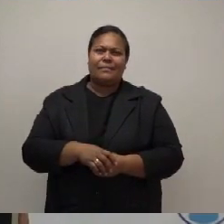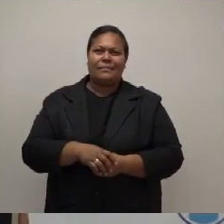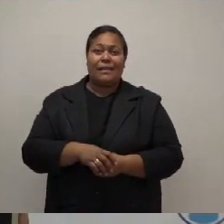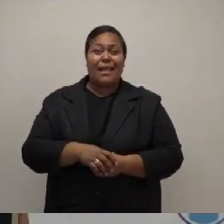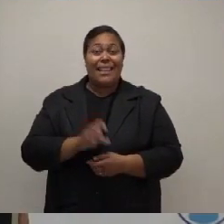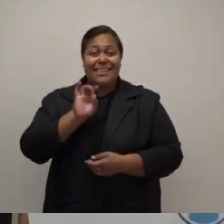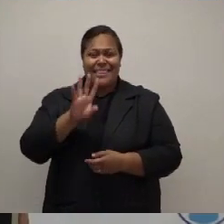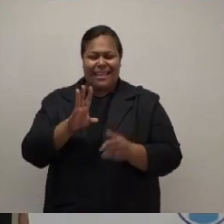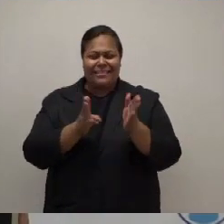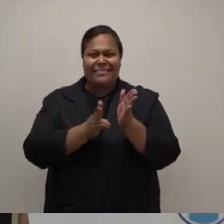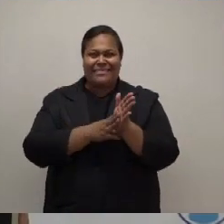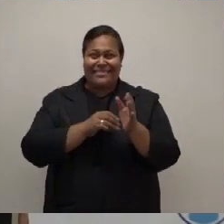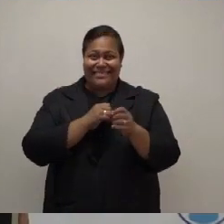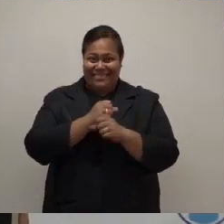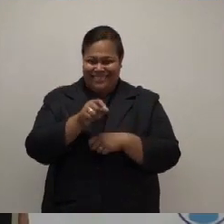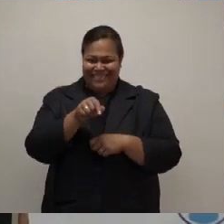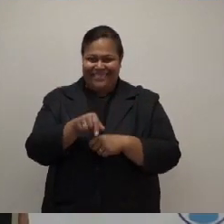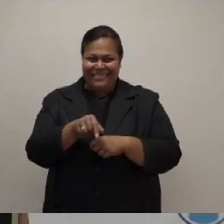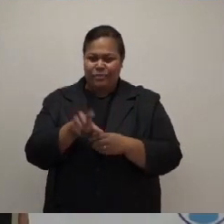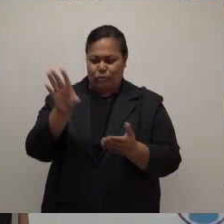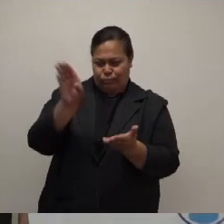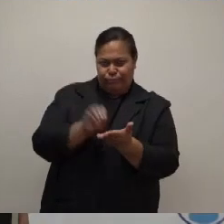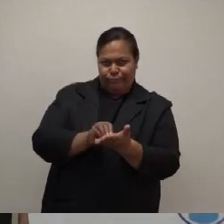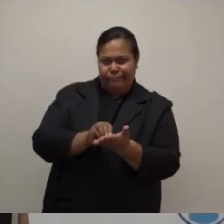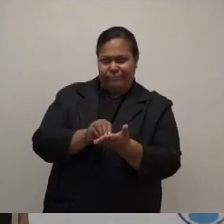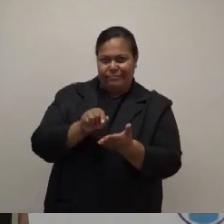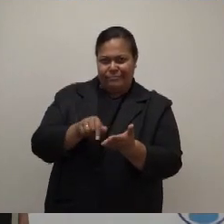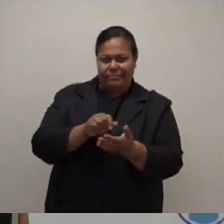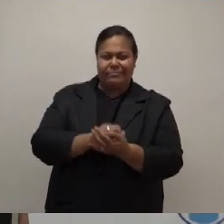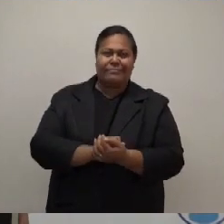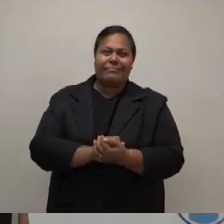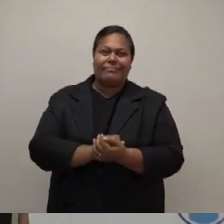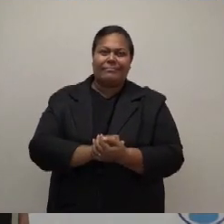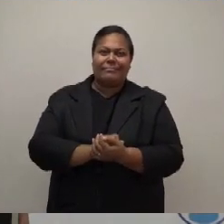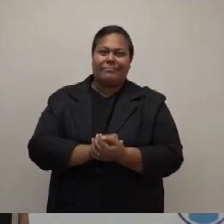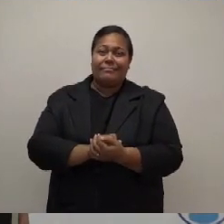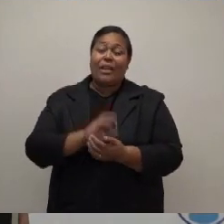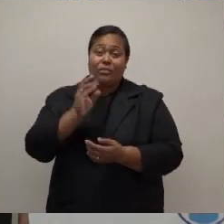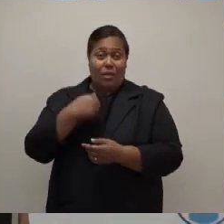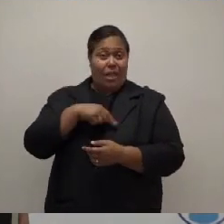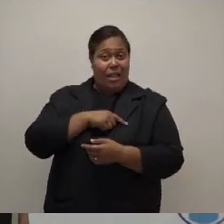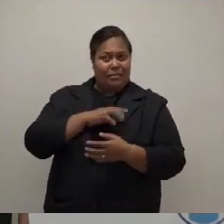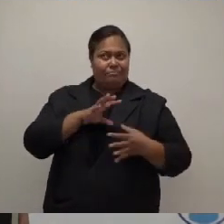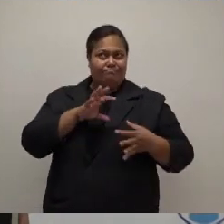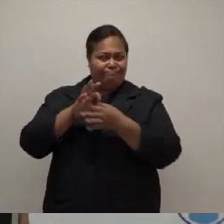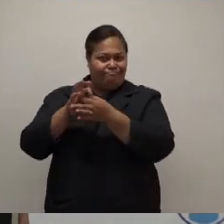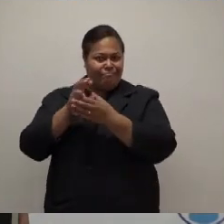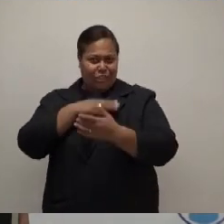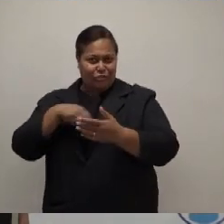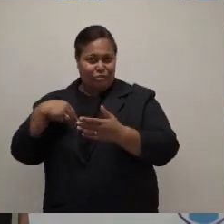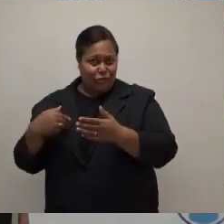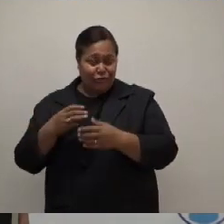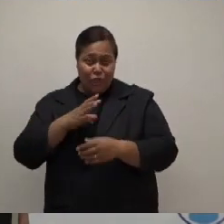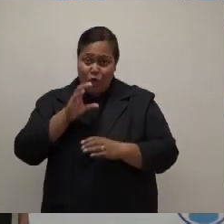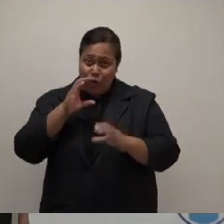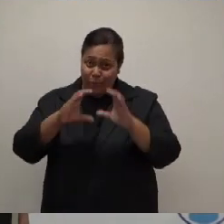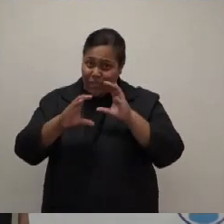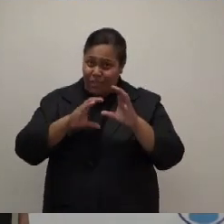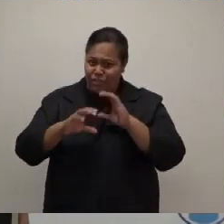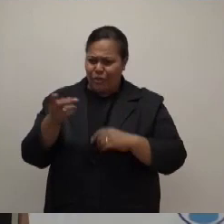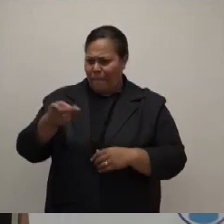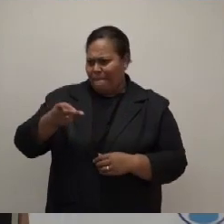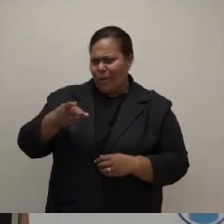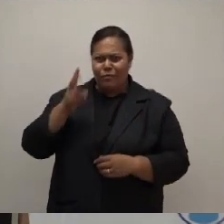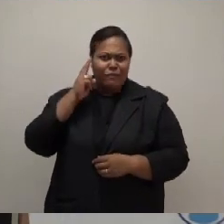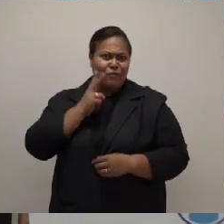to install the app. And once you do, thanks to an agreement struck by the Ministry of Communications, both Vodafone and